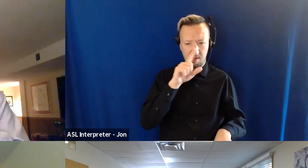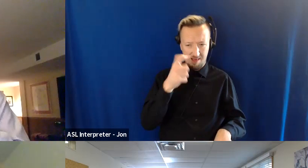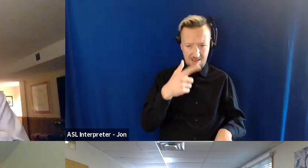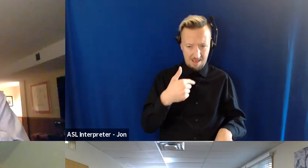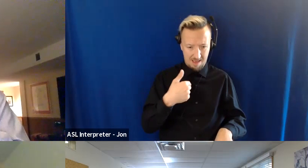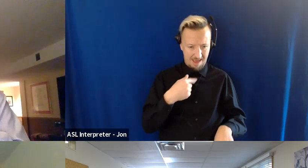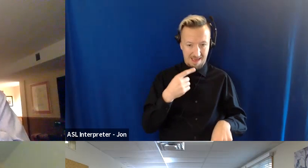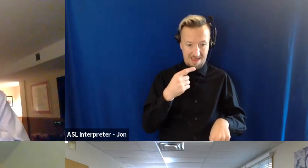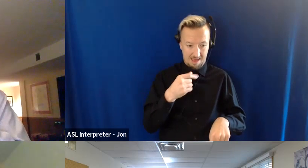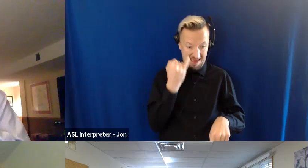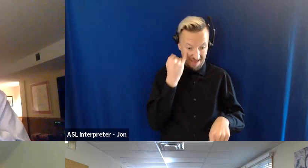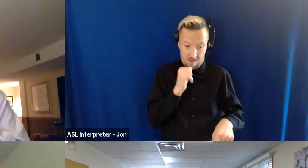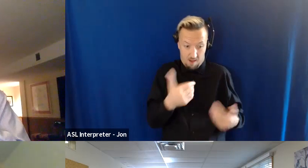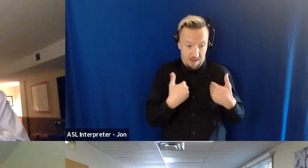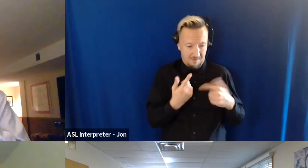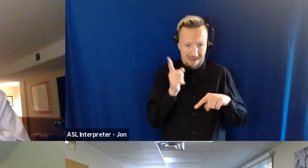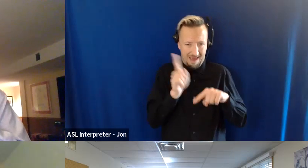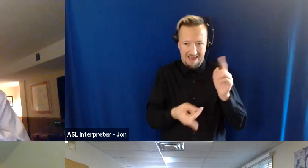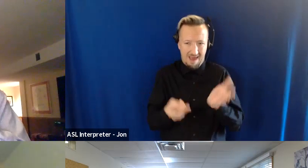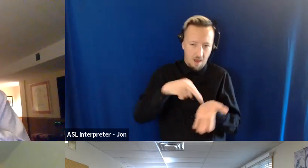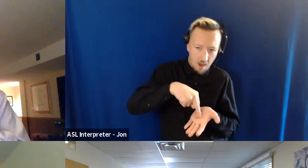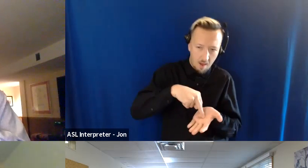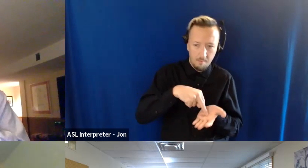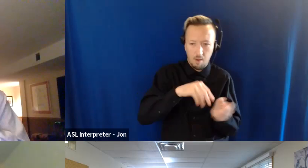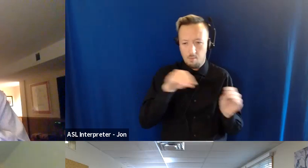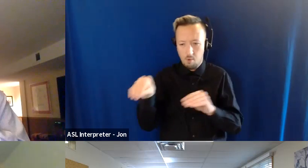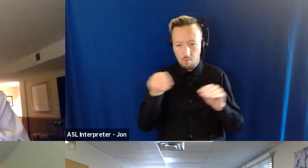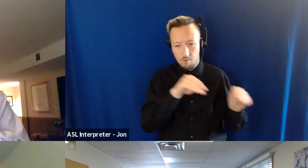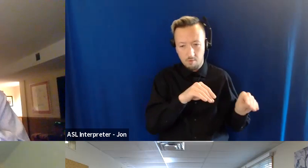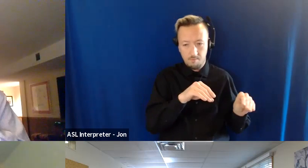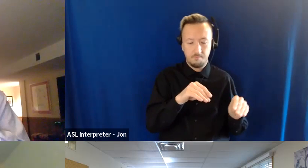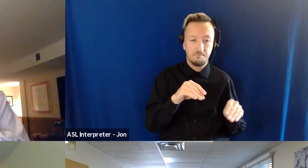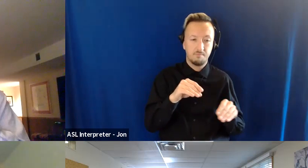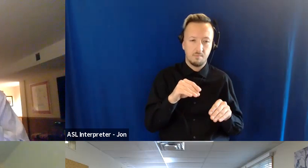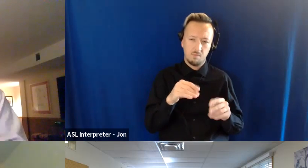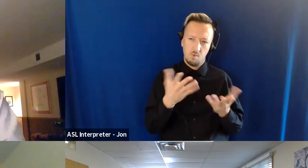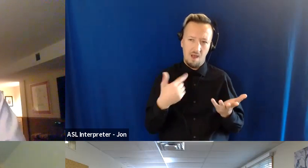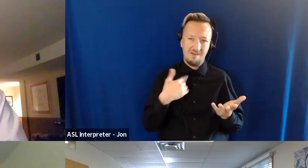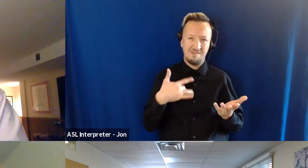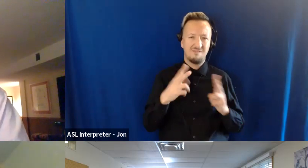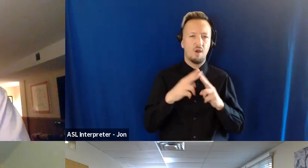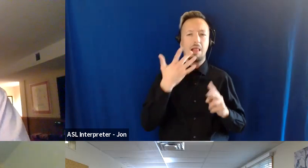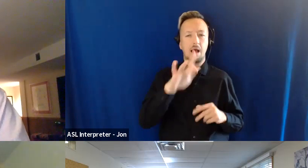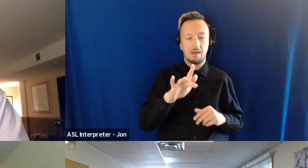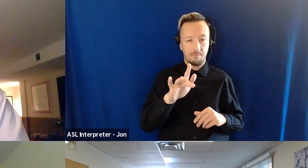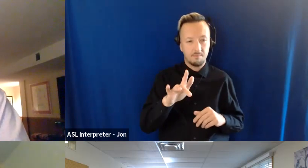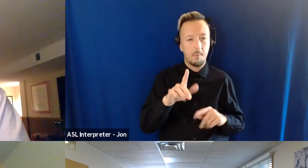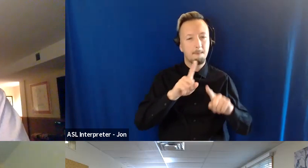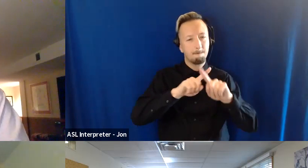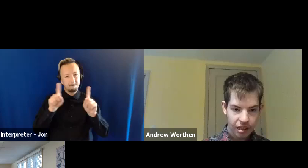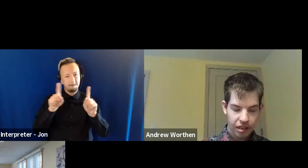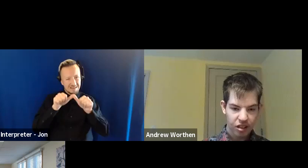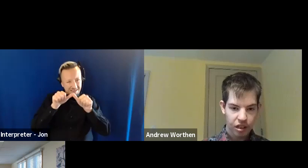up from my chair or anything and transfer it as easily as I could. So I consider us very lucky and still pushing to keep